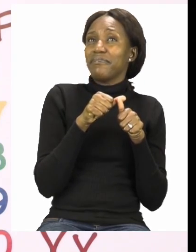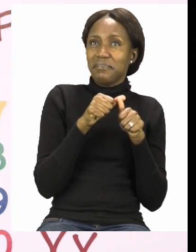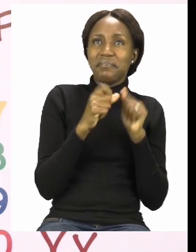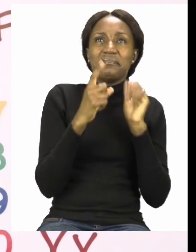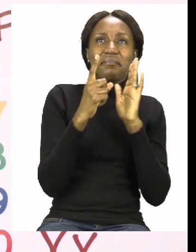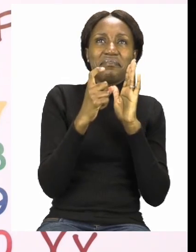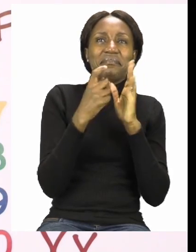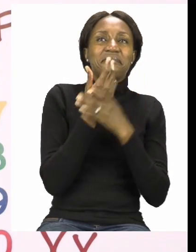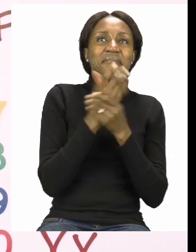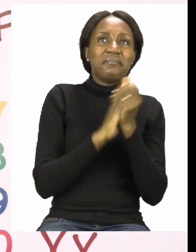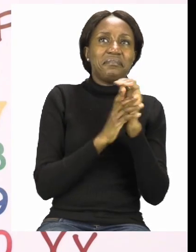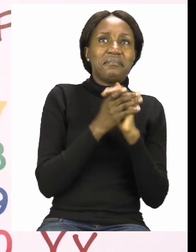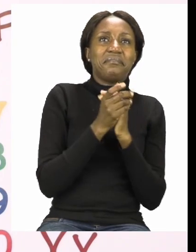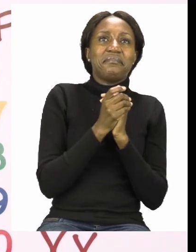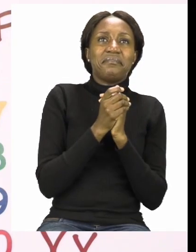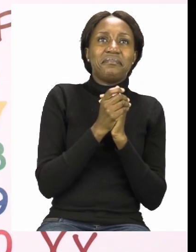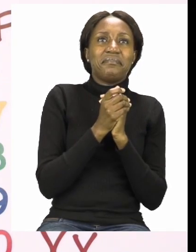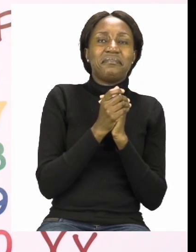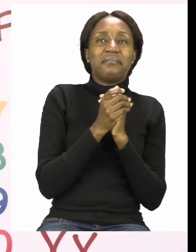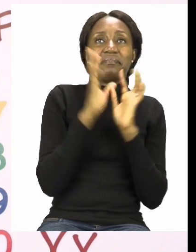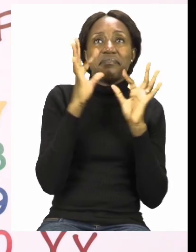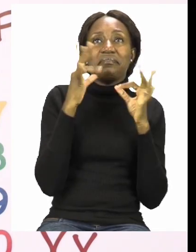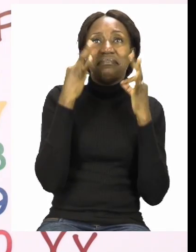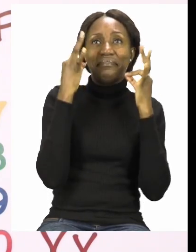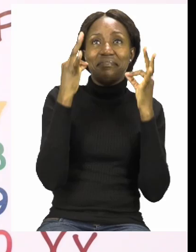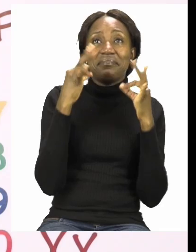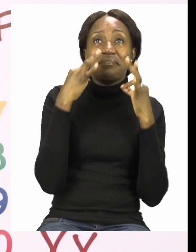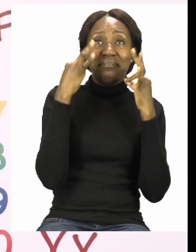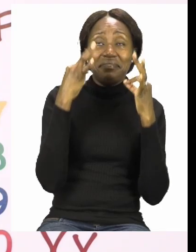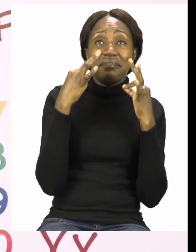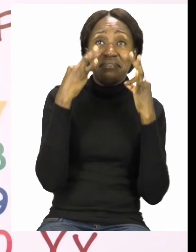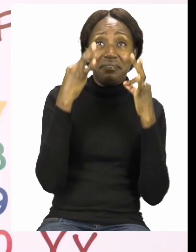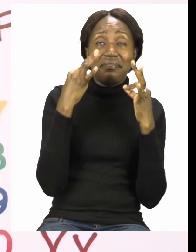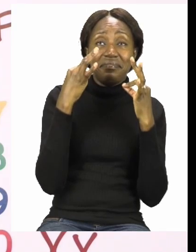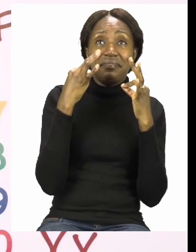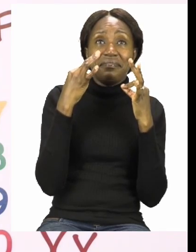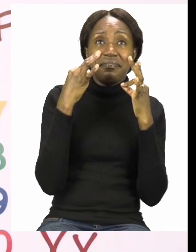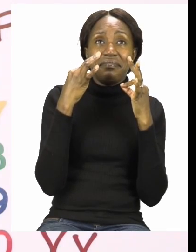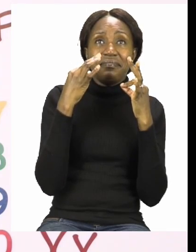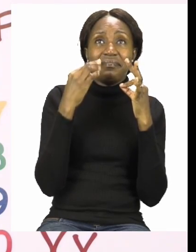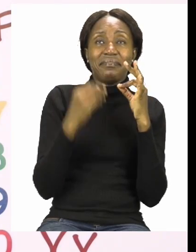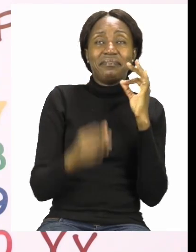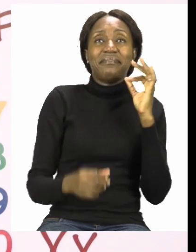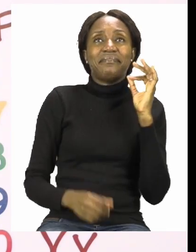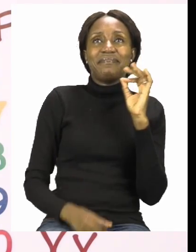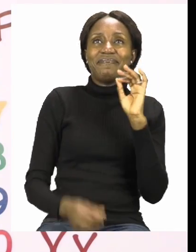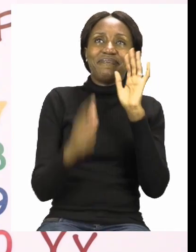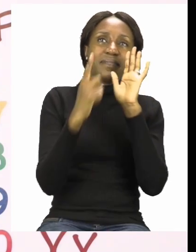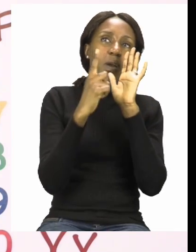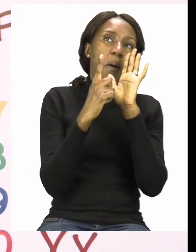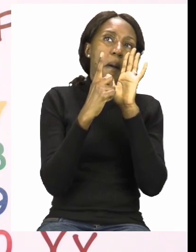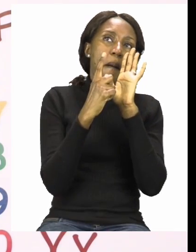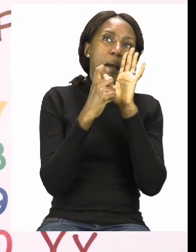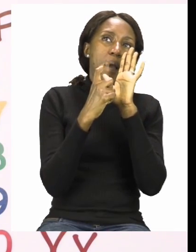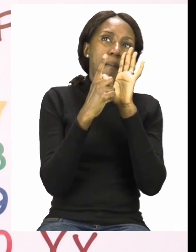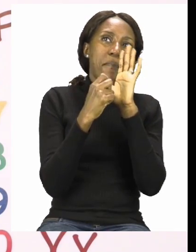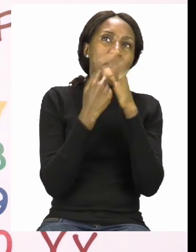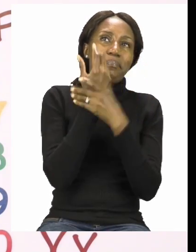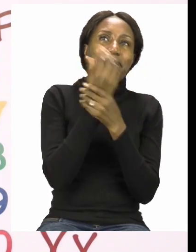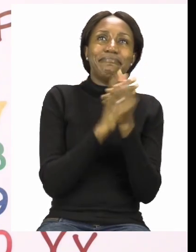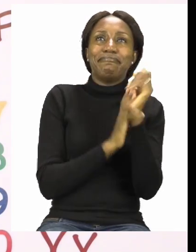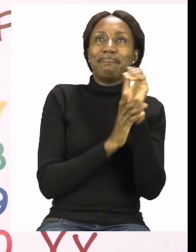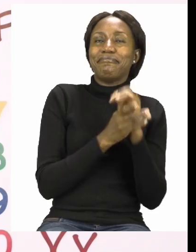to sanitize. So let's take our sanitizer and sing our special sanitizing song.